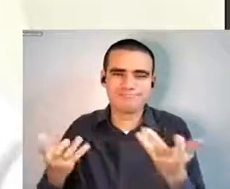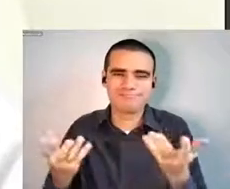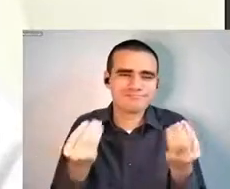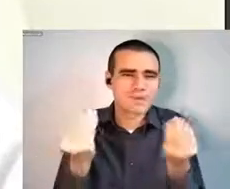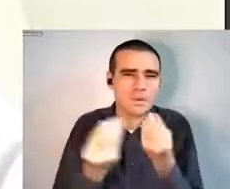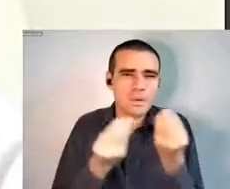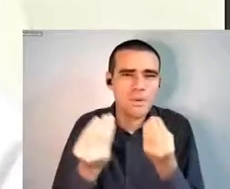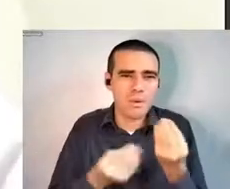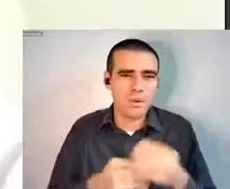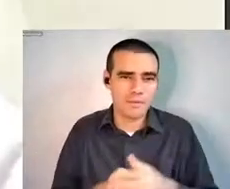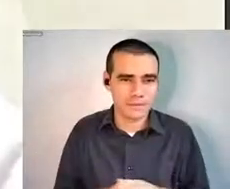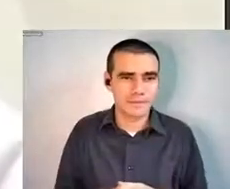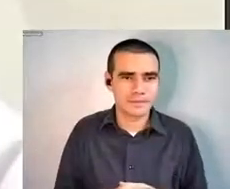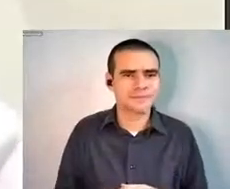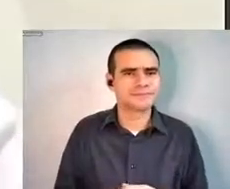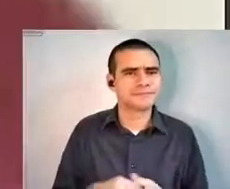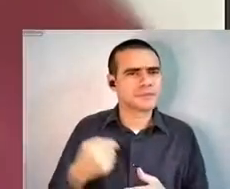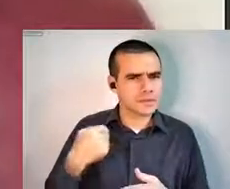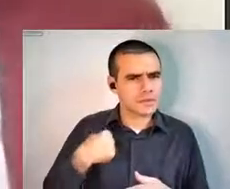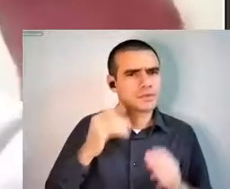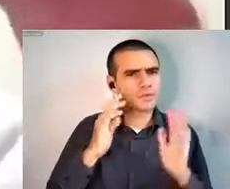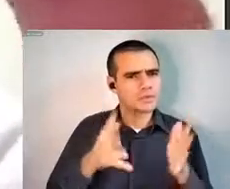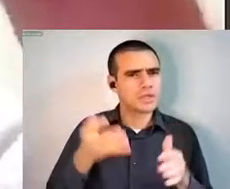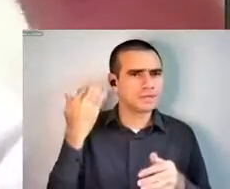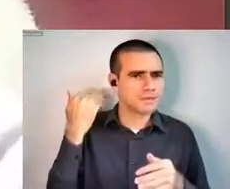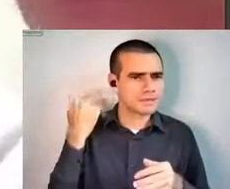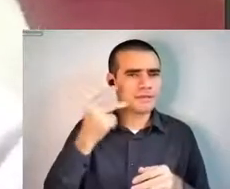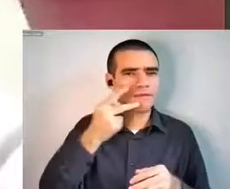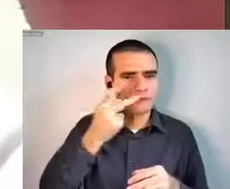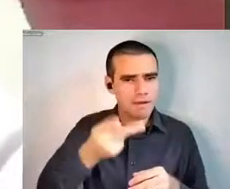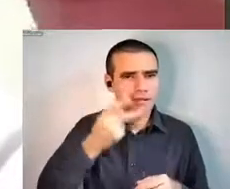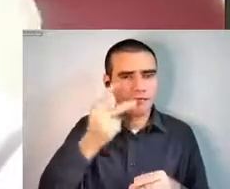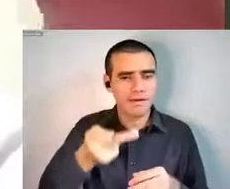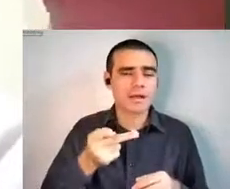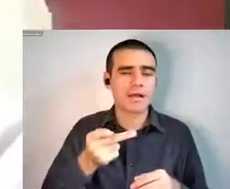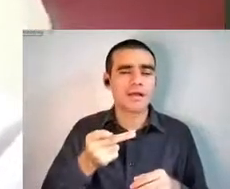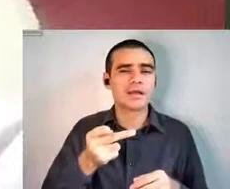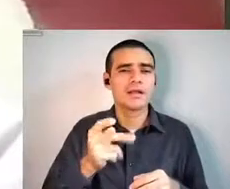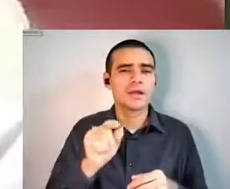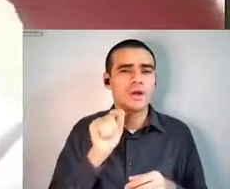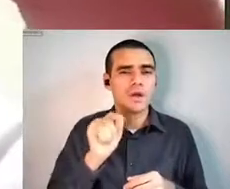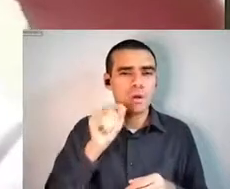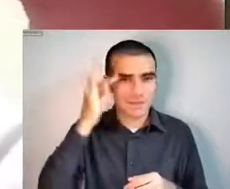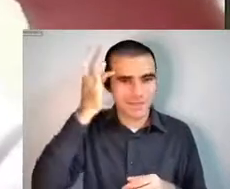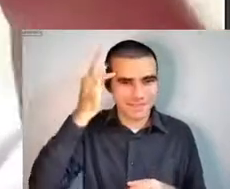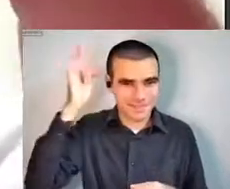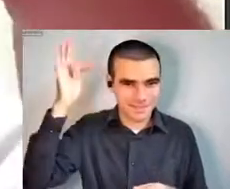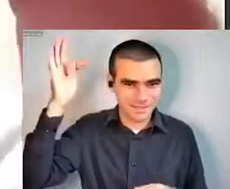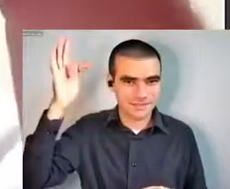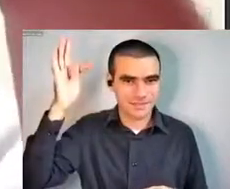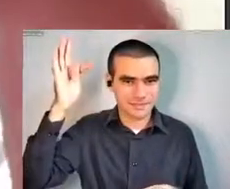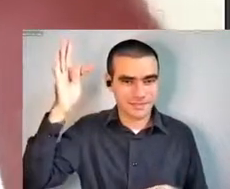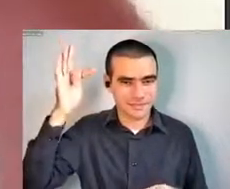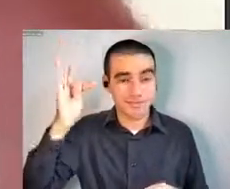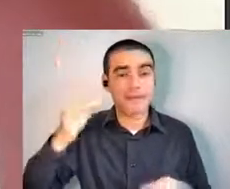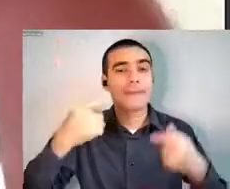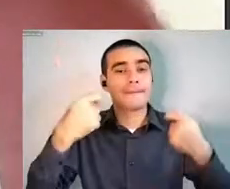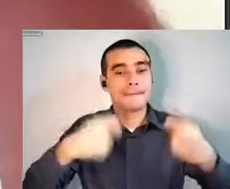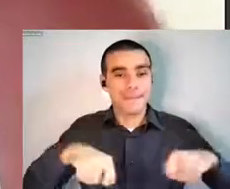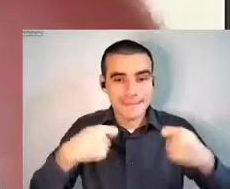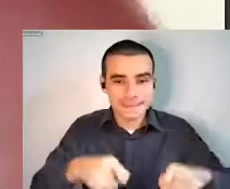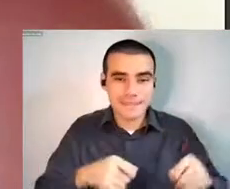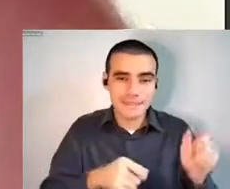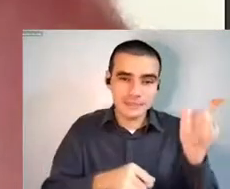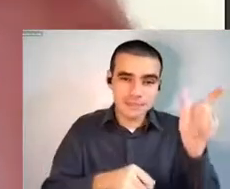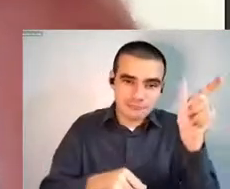So in this aspect, I have insisted that we need to develop